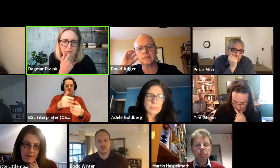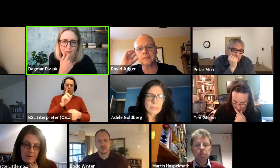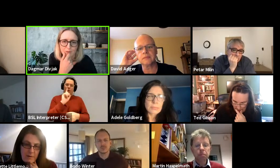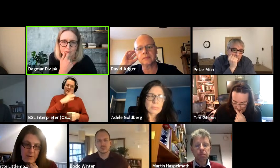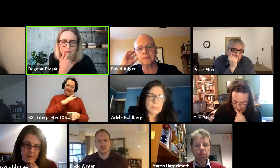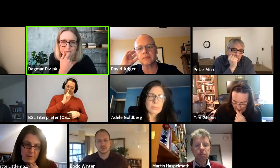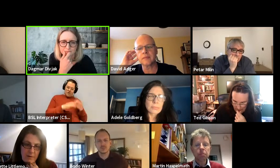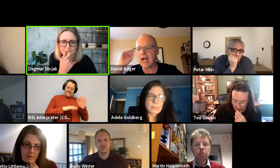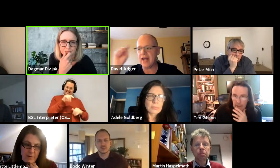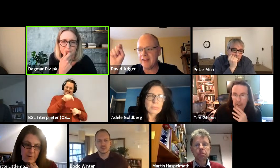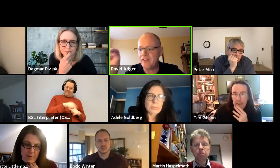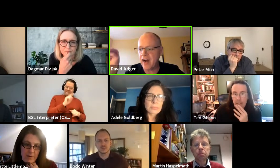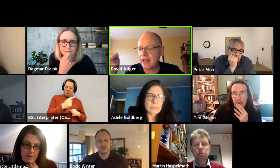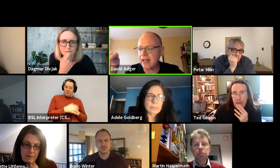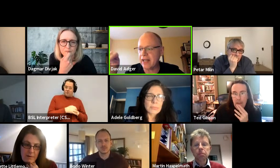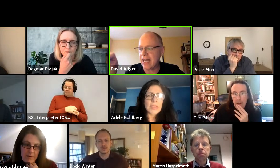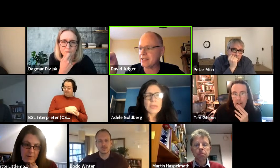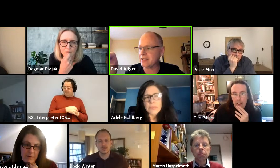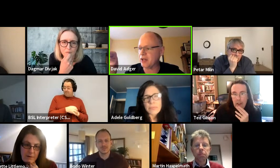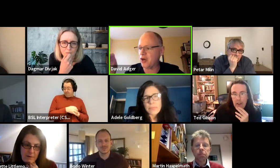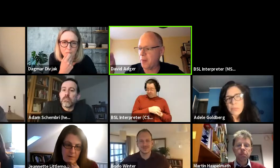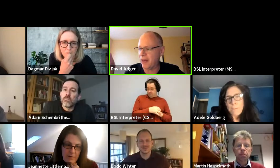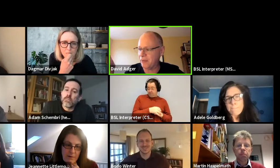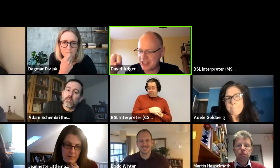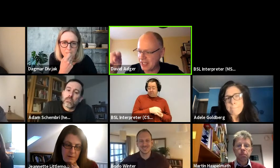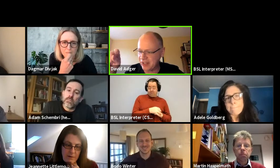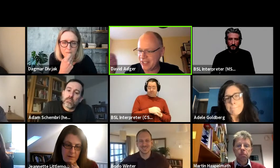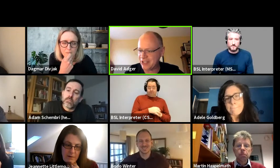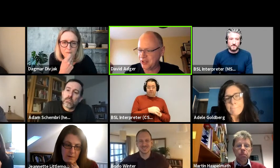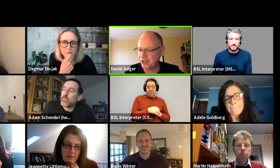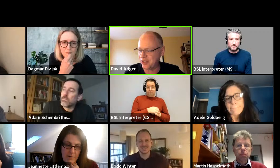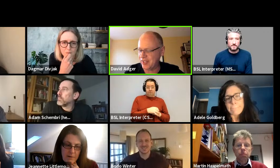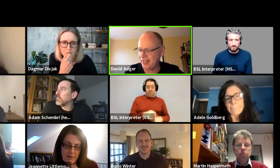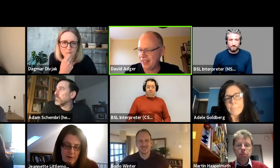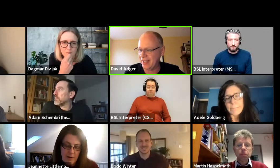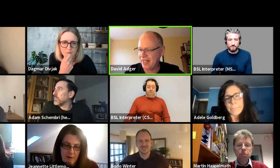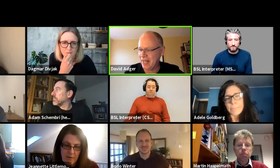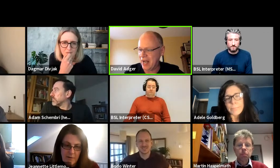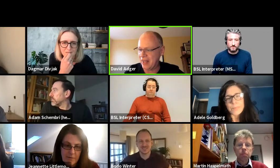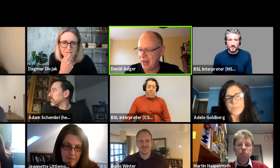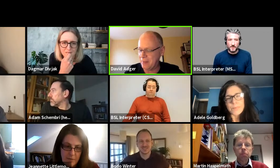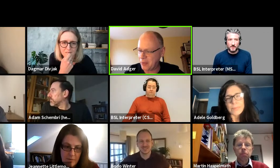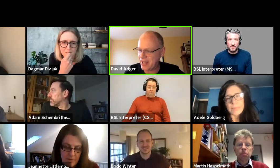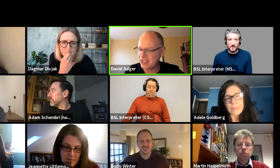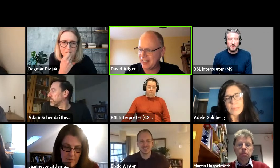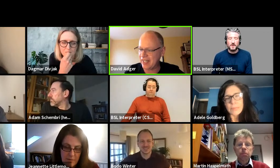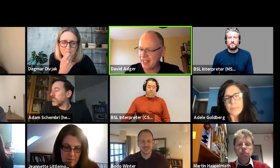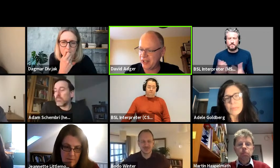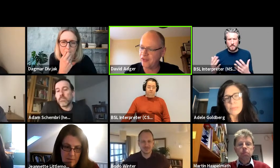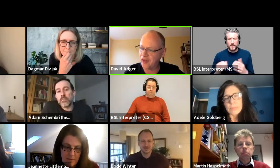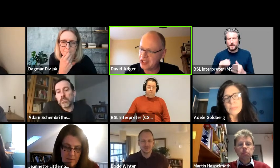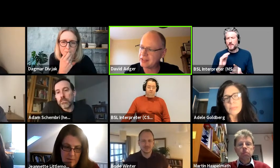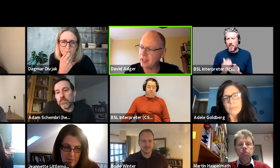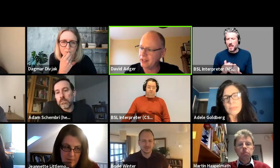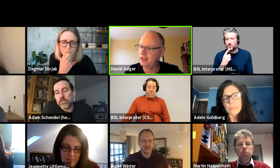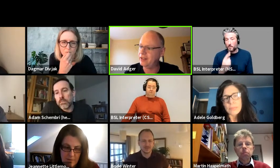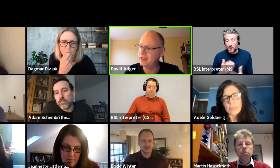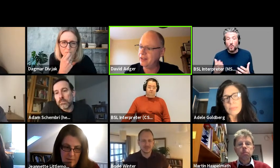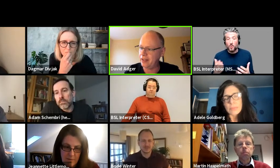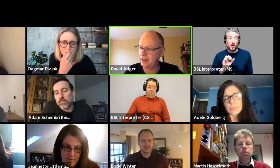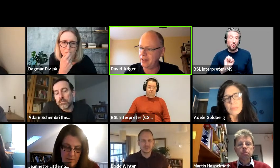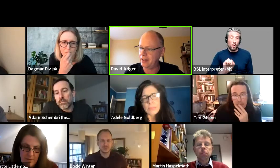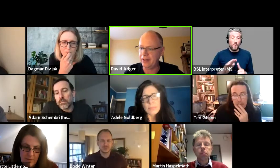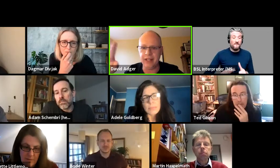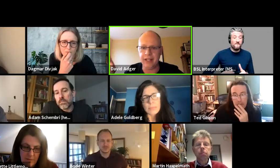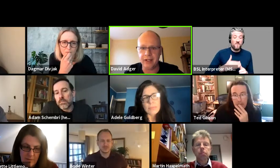rely on those and that very last comment because that leads on to the i mean the question like in your first study